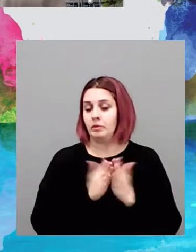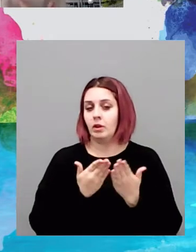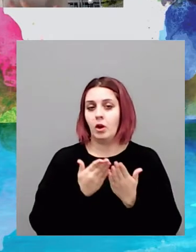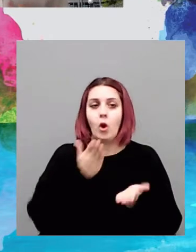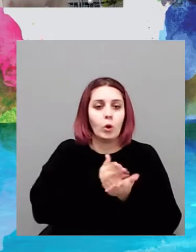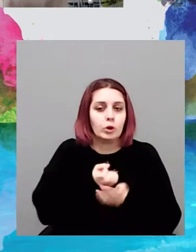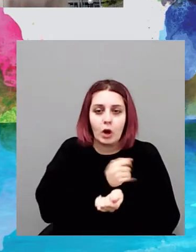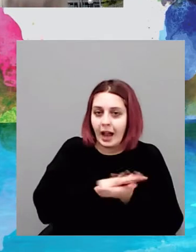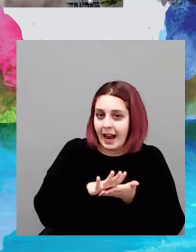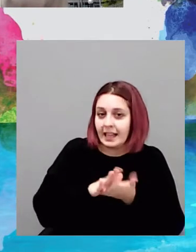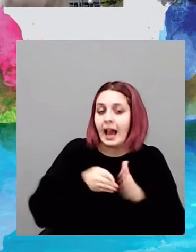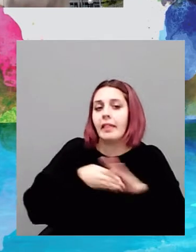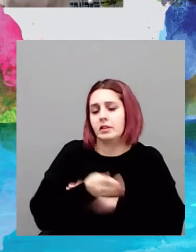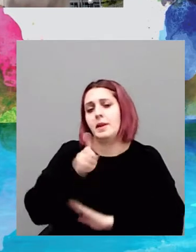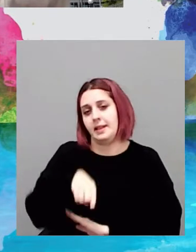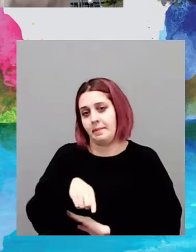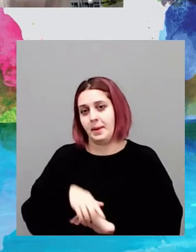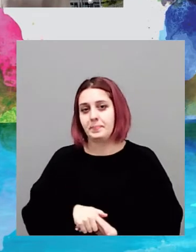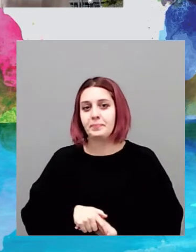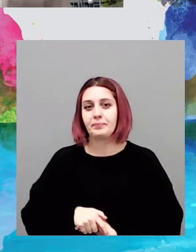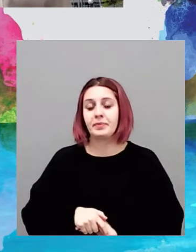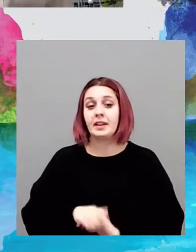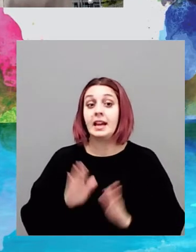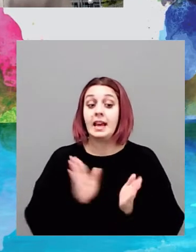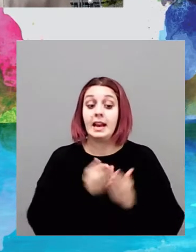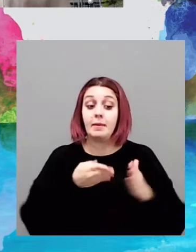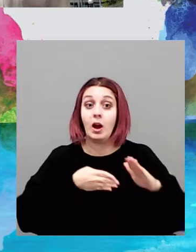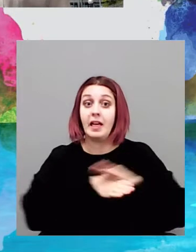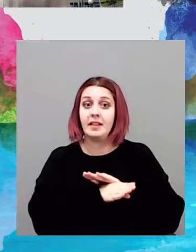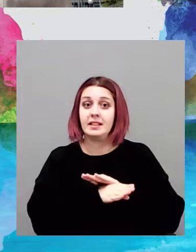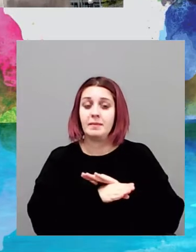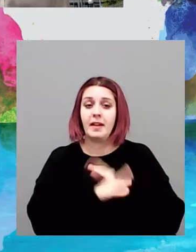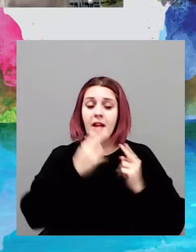These are all free and accessible courses. They're all electives.